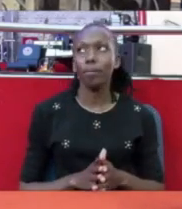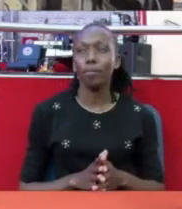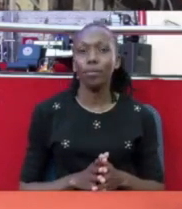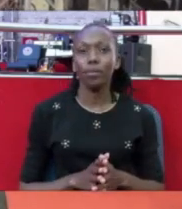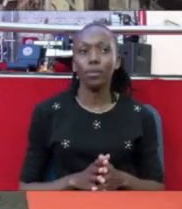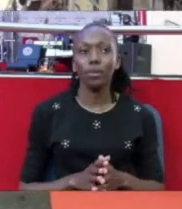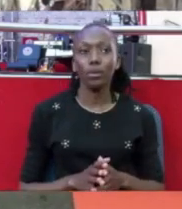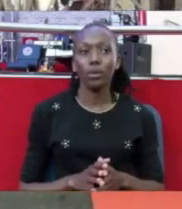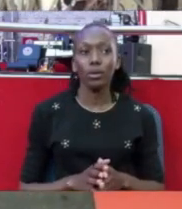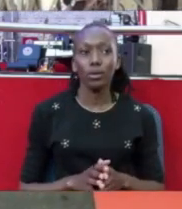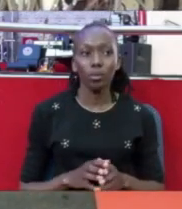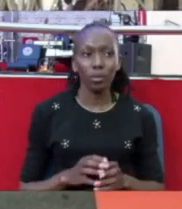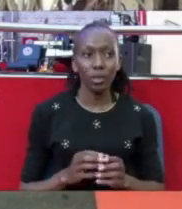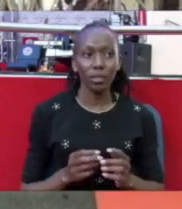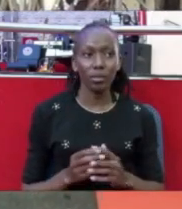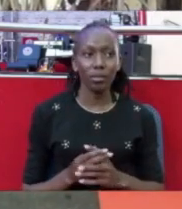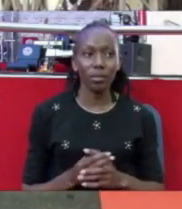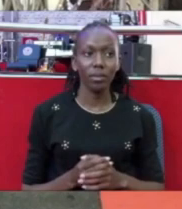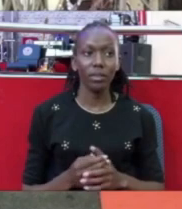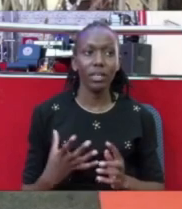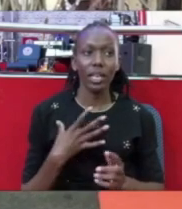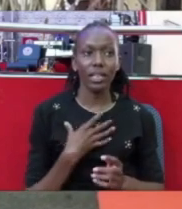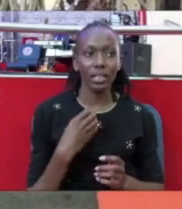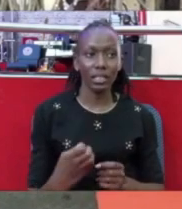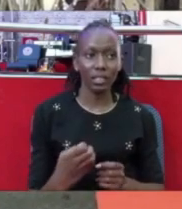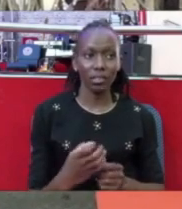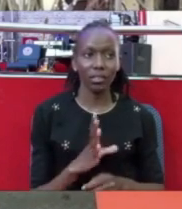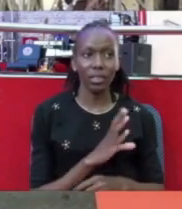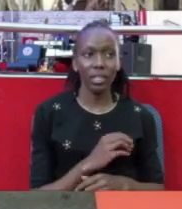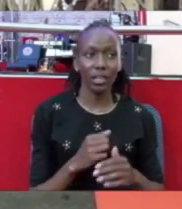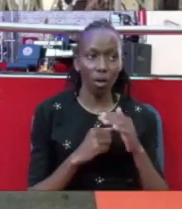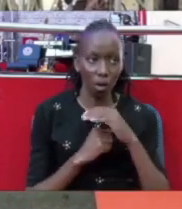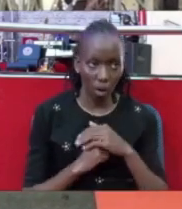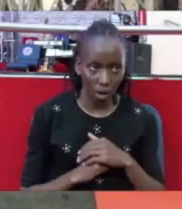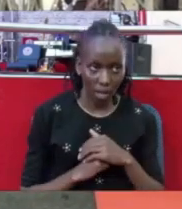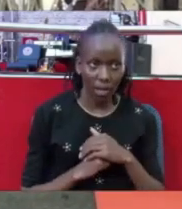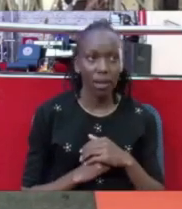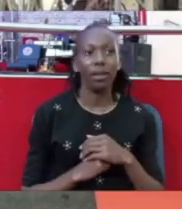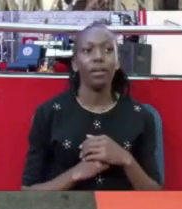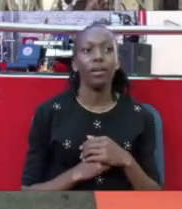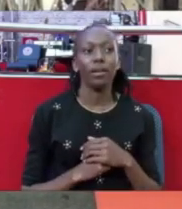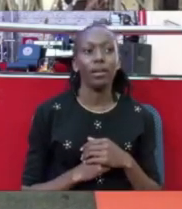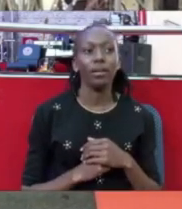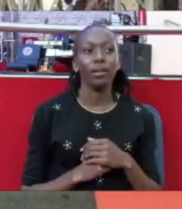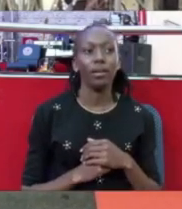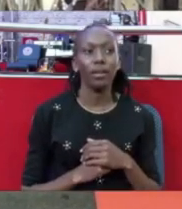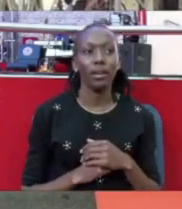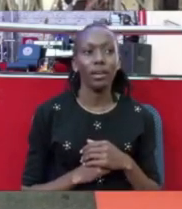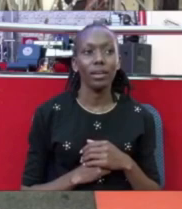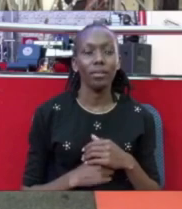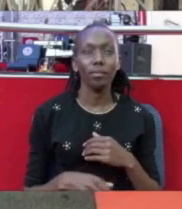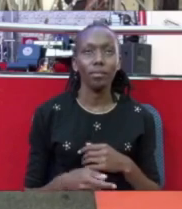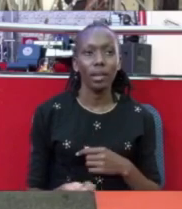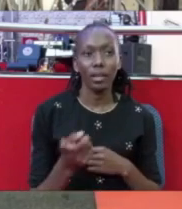honor come from you. Nguvu zote zinakuja kutoka kwako. Both riches and honor. Ukwasi wote